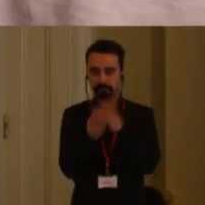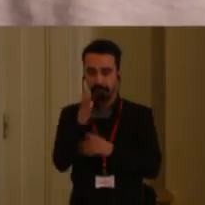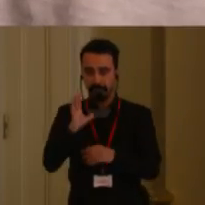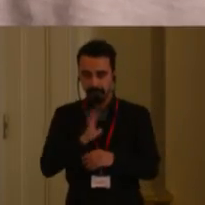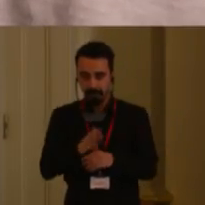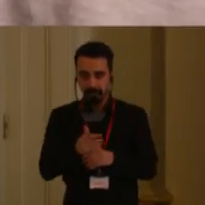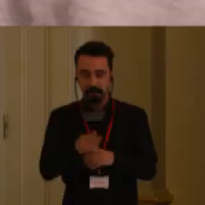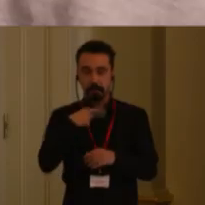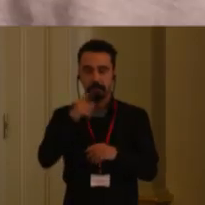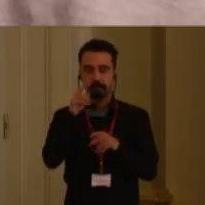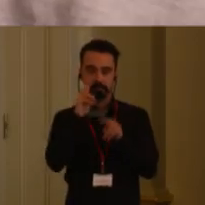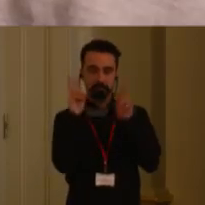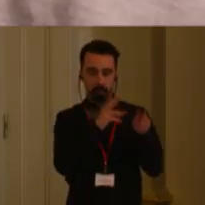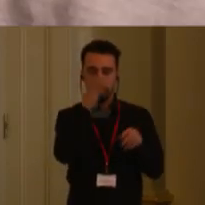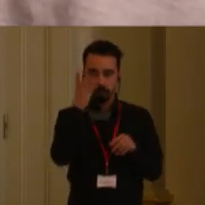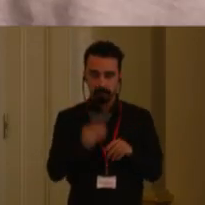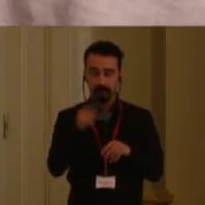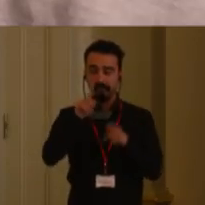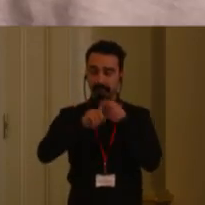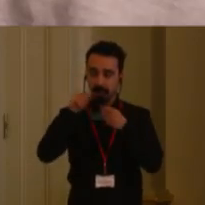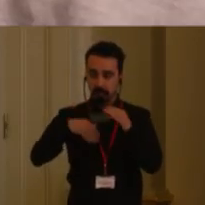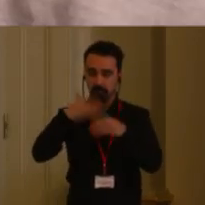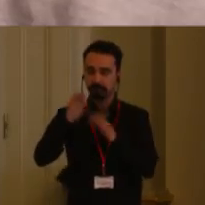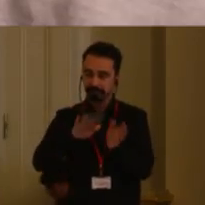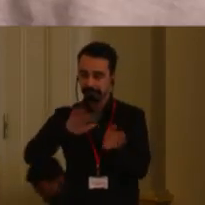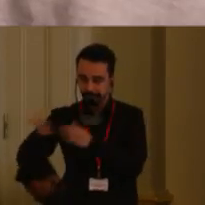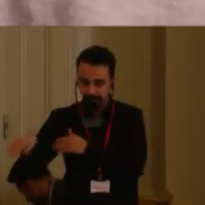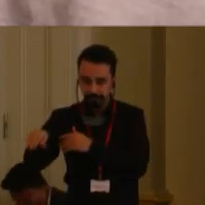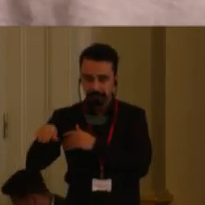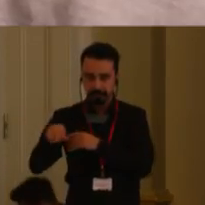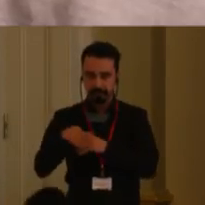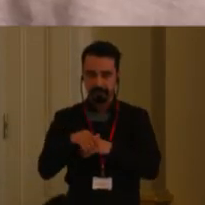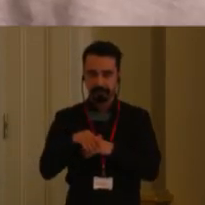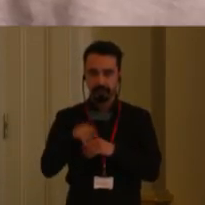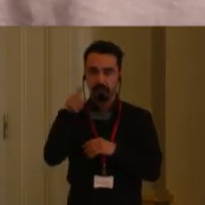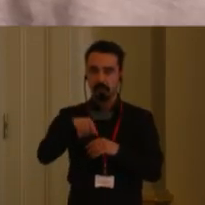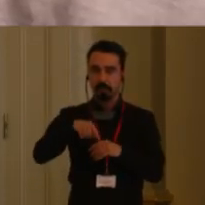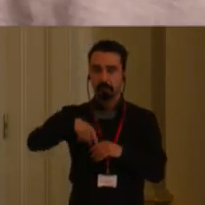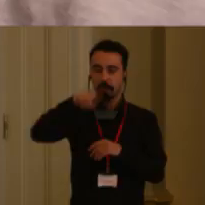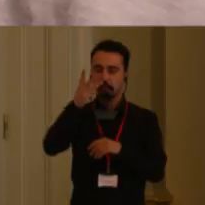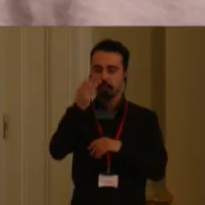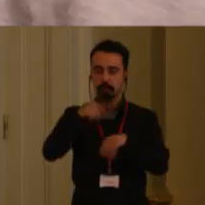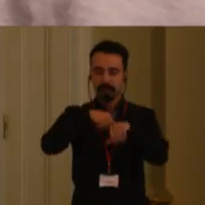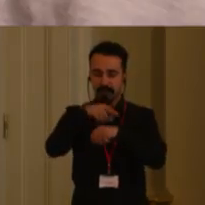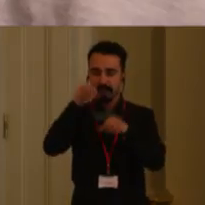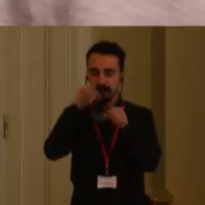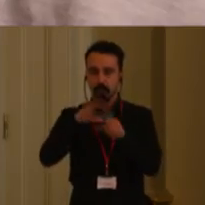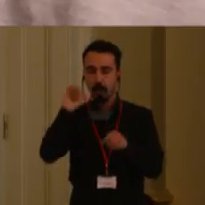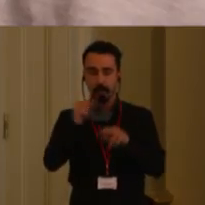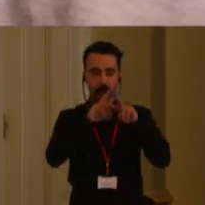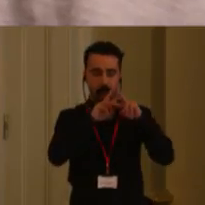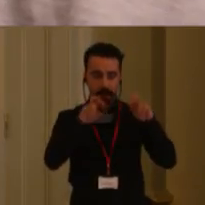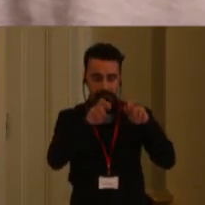position themselves according to the outcomes from the study. Furthermore, the research tells us more and